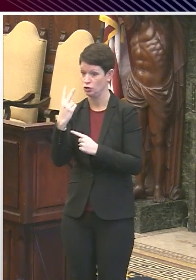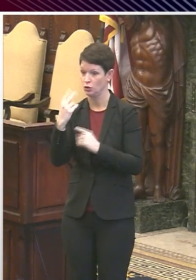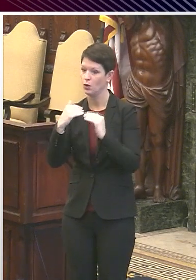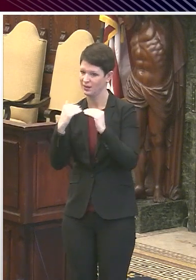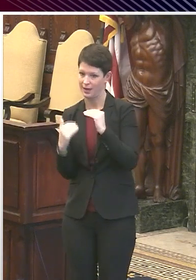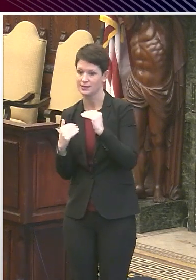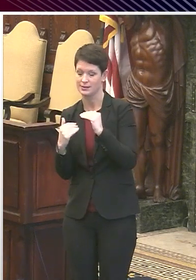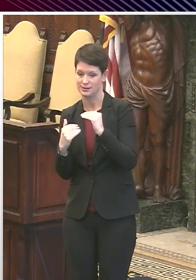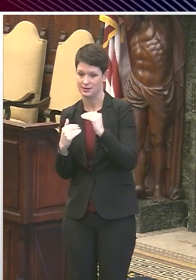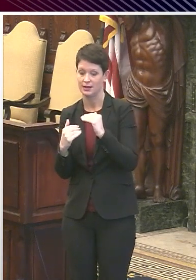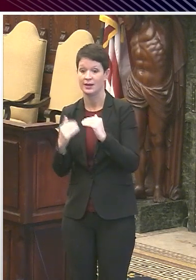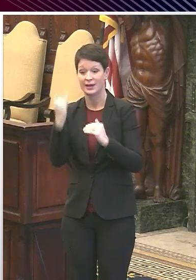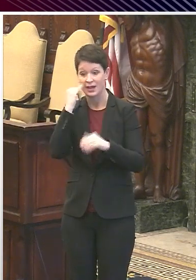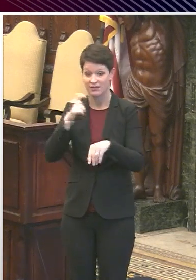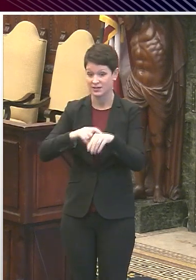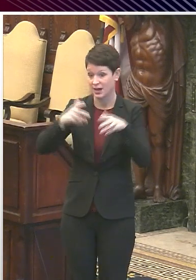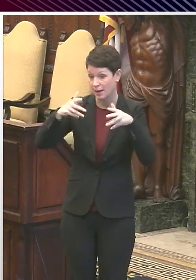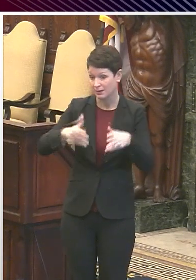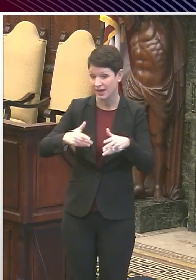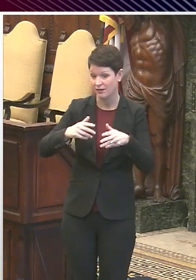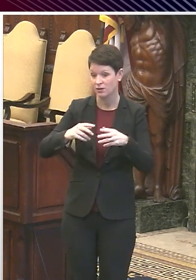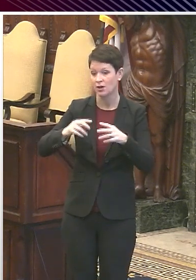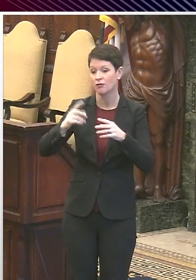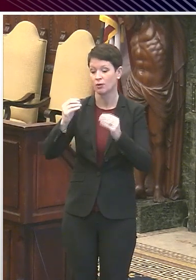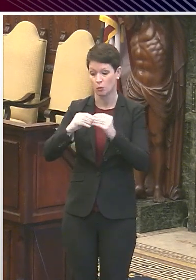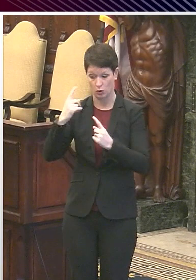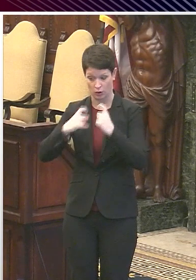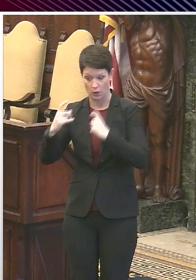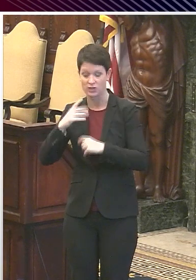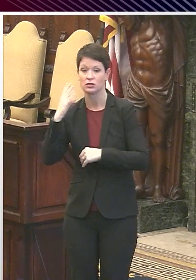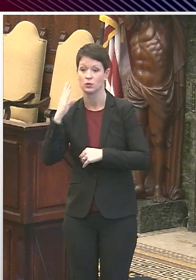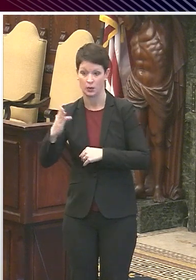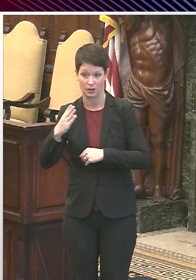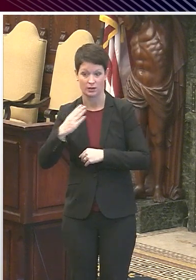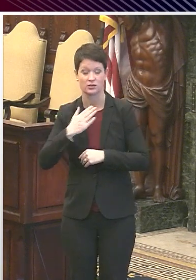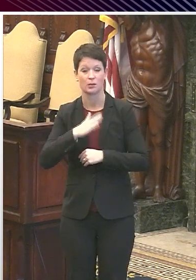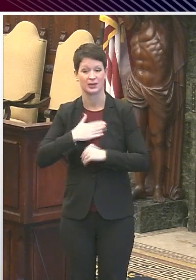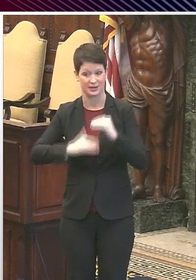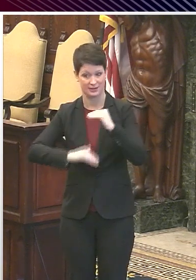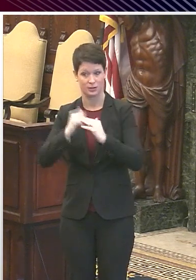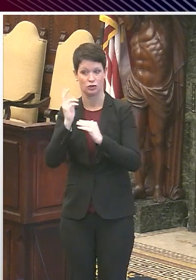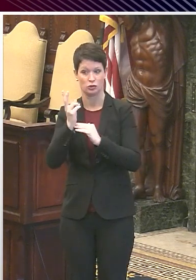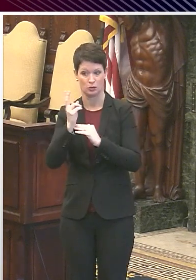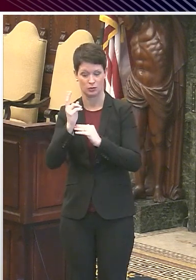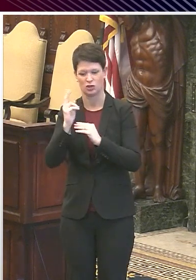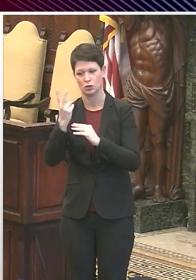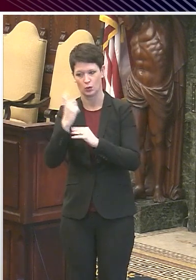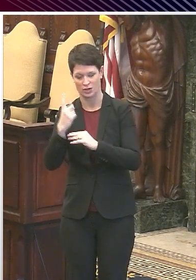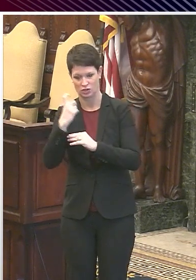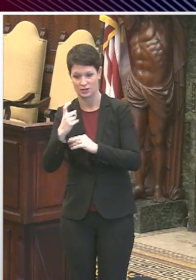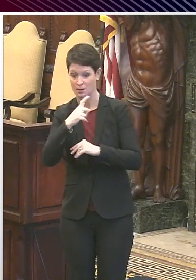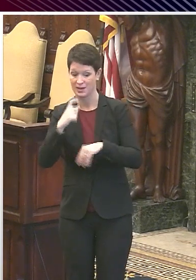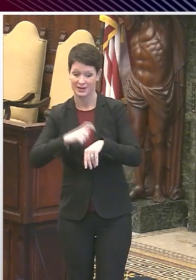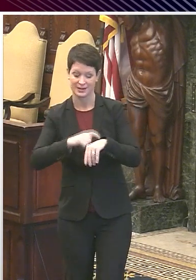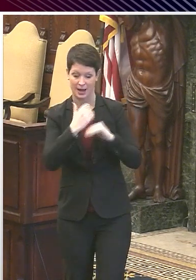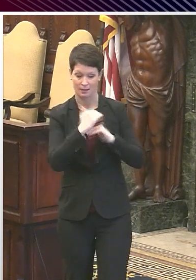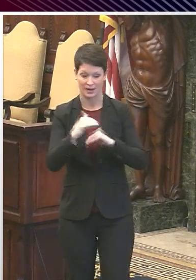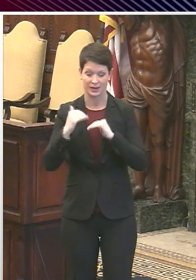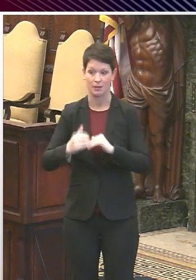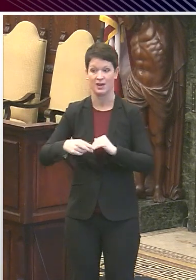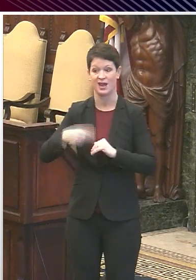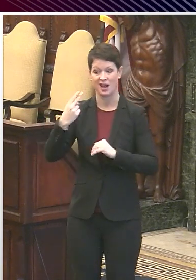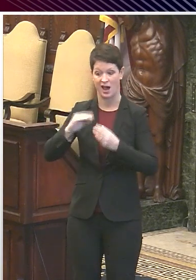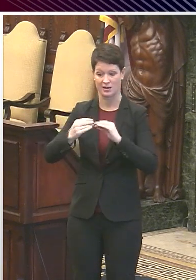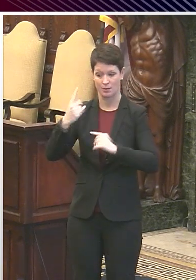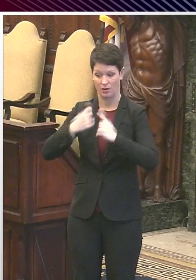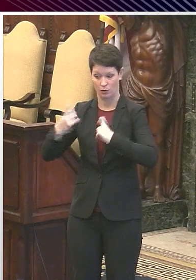or fewer. If we have time to come back for additional questions, we will. In addition, because of the limited time and the high number of